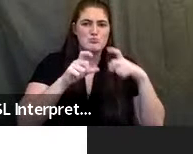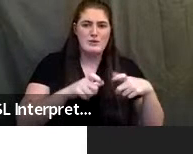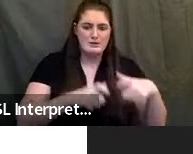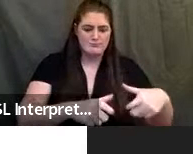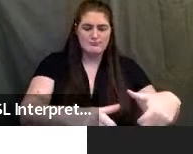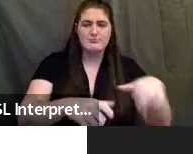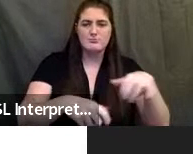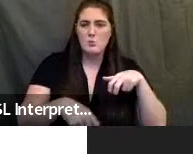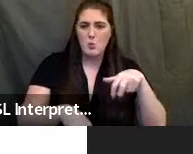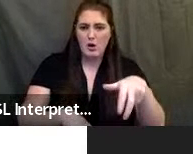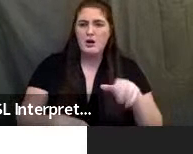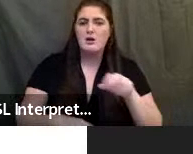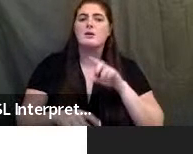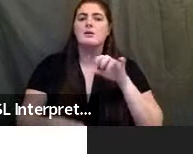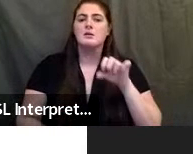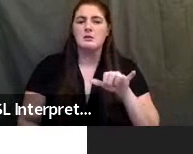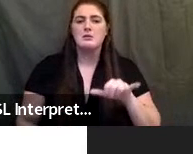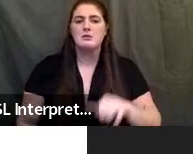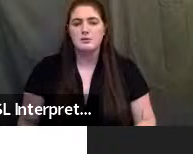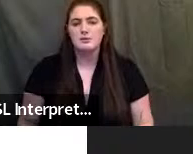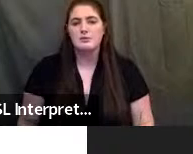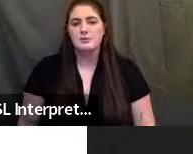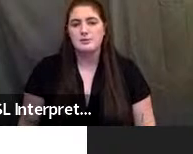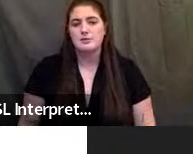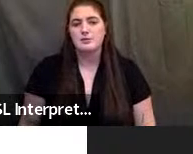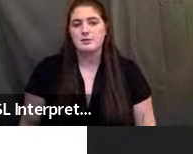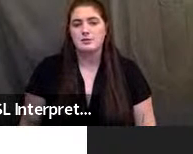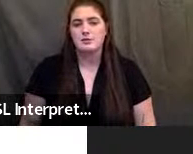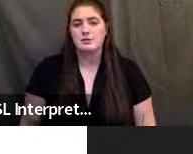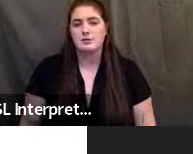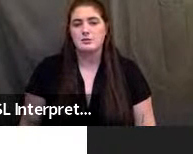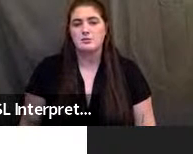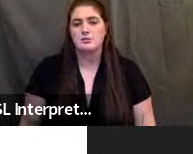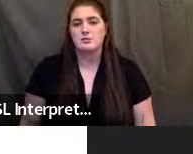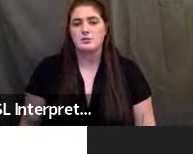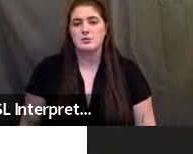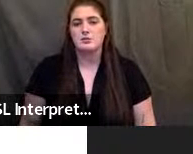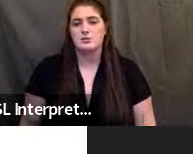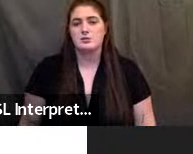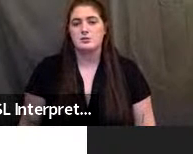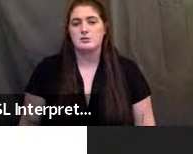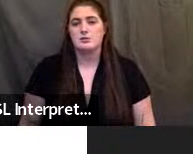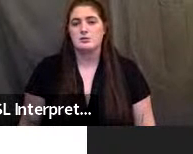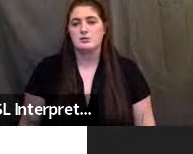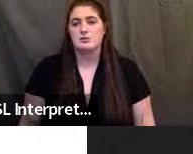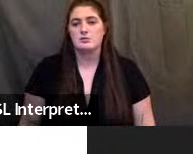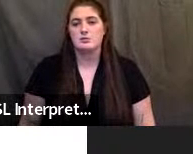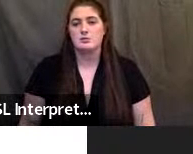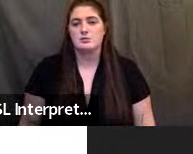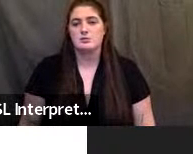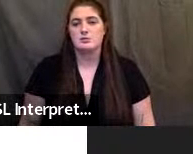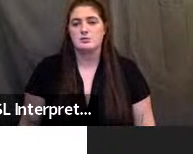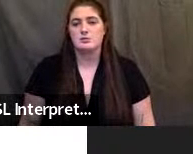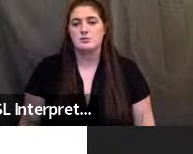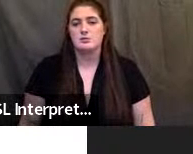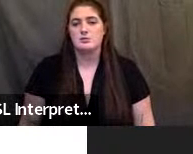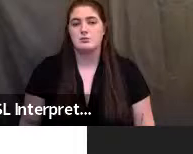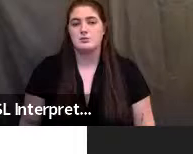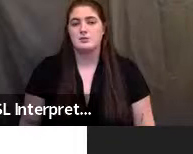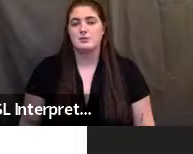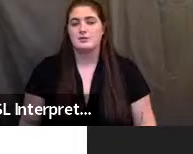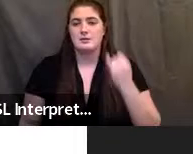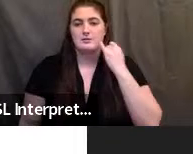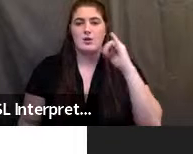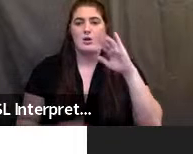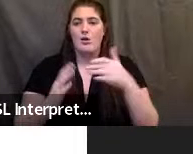but yes. Yeah. And So, then Even if that's all pervious paving, it's not even close to what, you